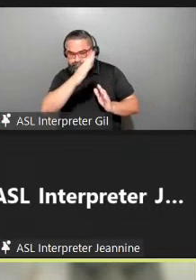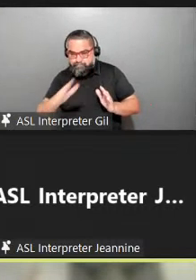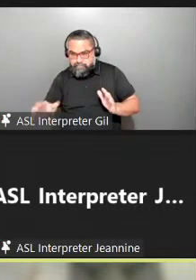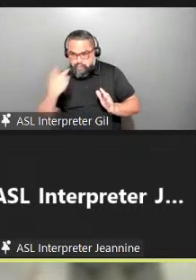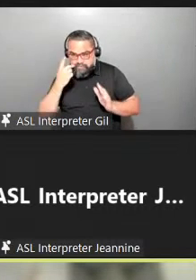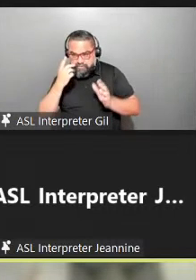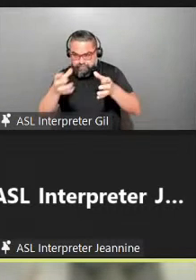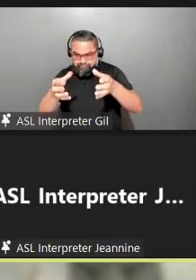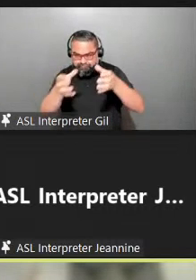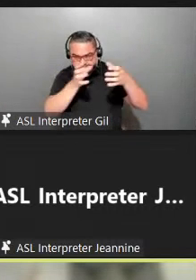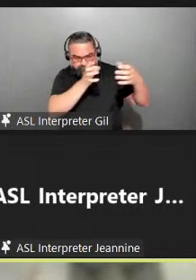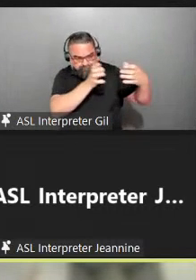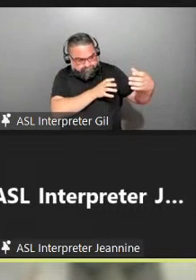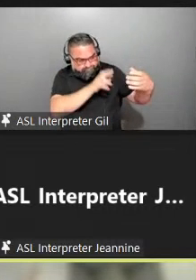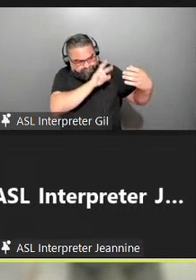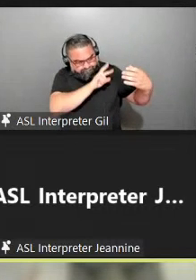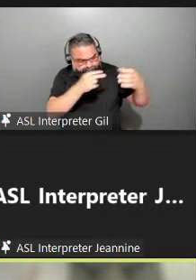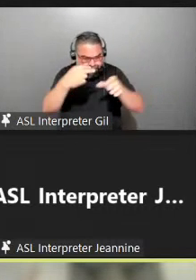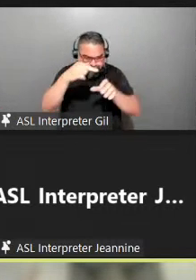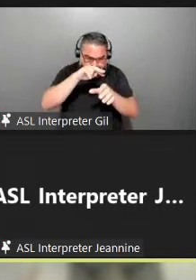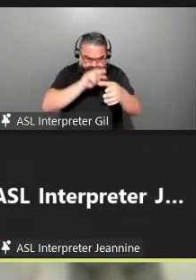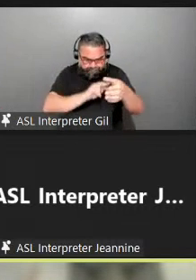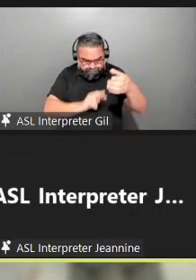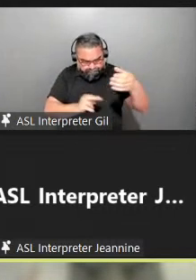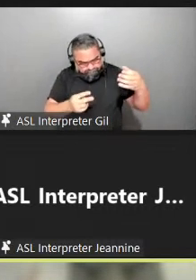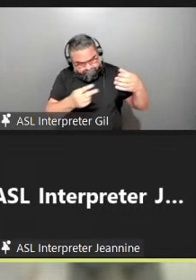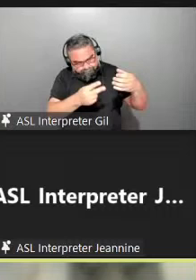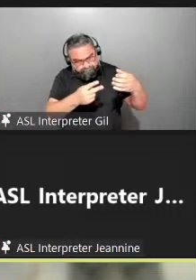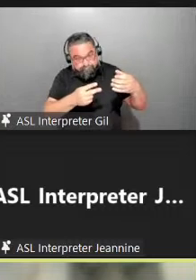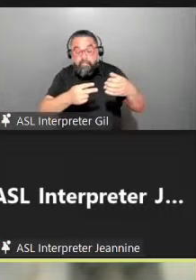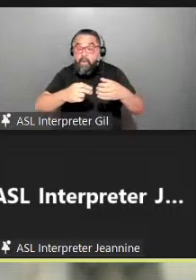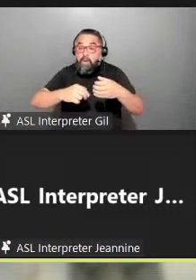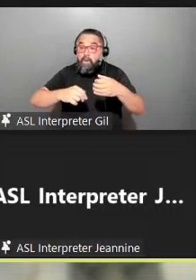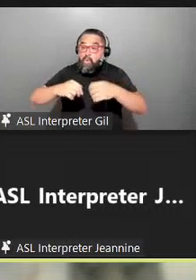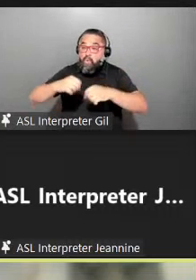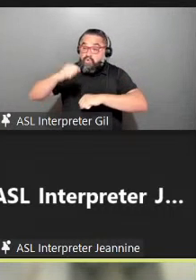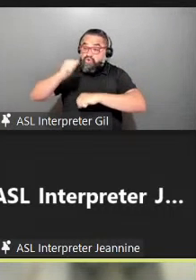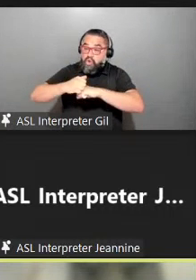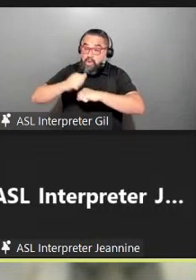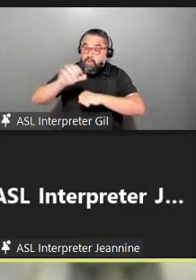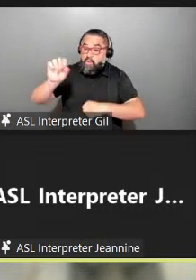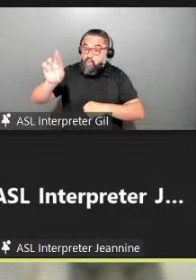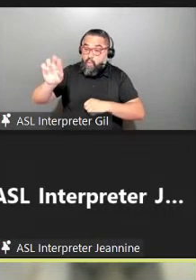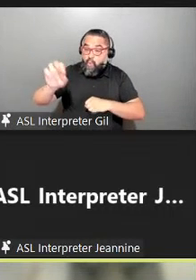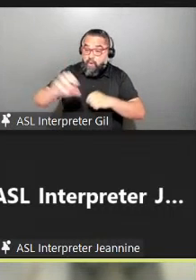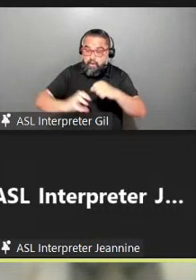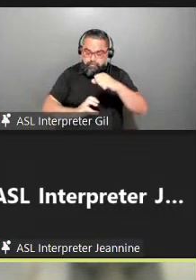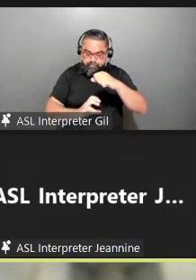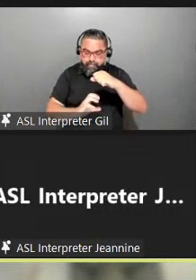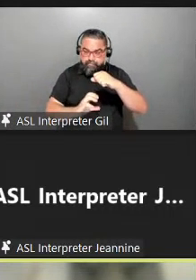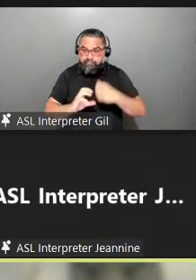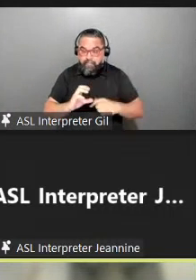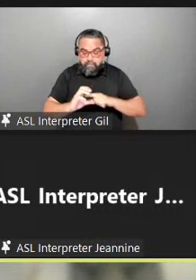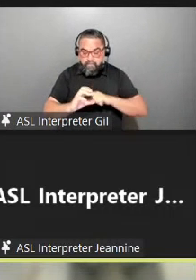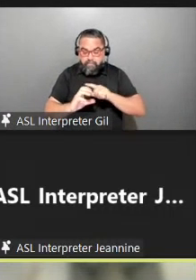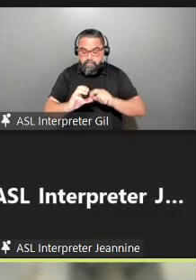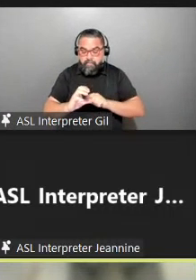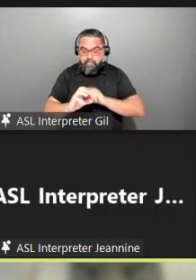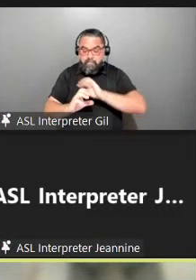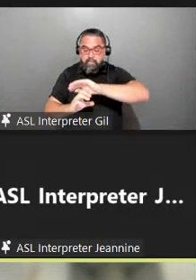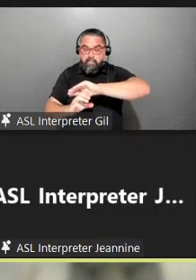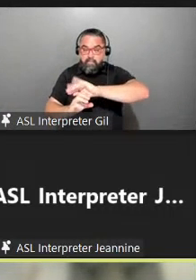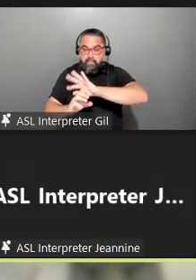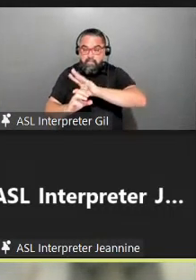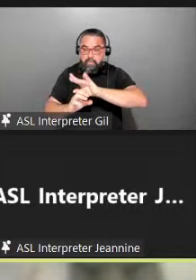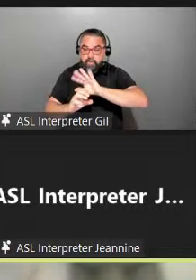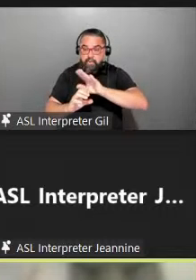what the earth looks like. And we have a very solid core at the very center of the earth. And then there's a liquid layer